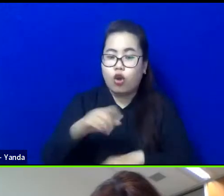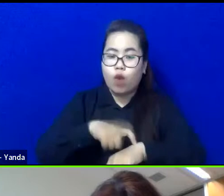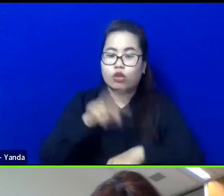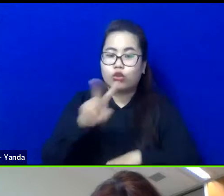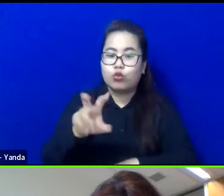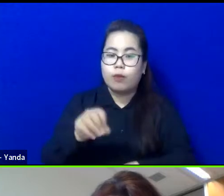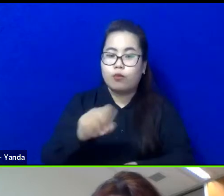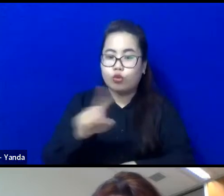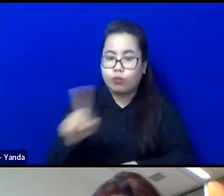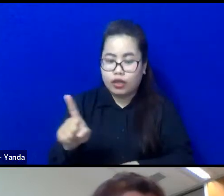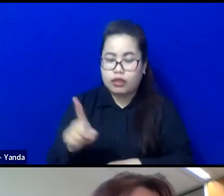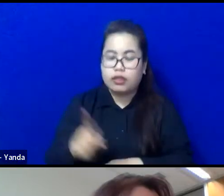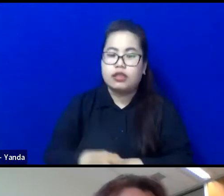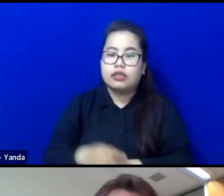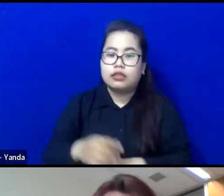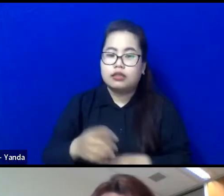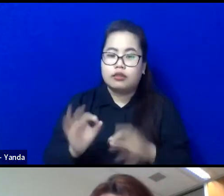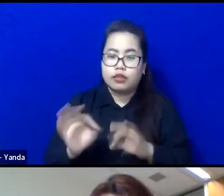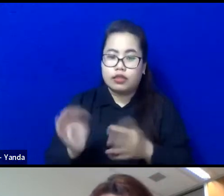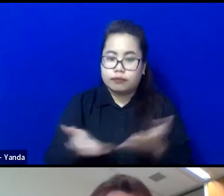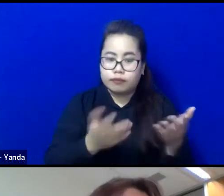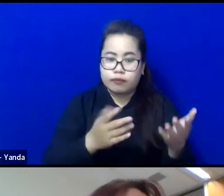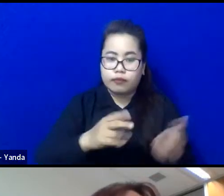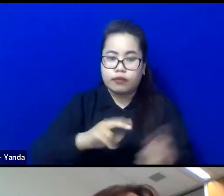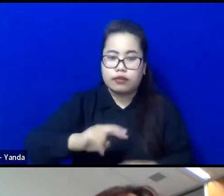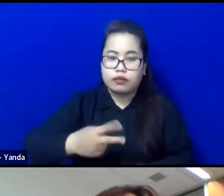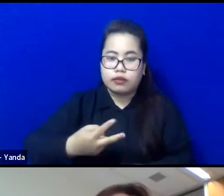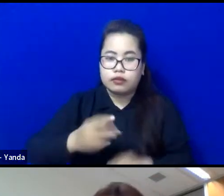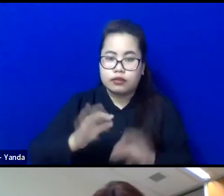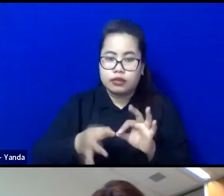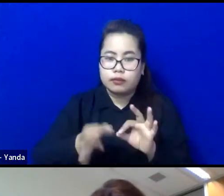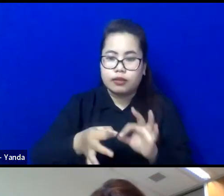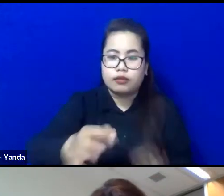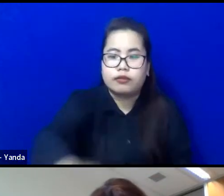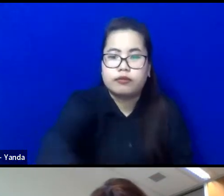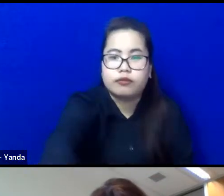let me know, Dina. Yeah, you can share it now. Okay.